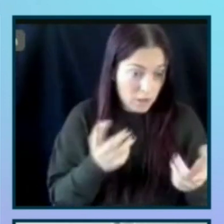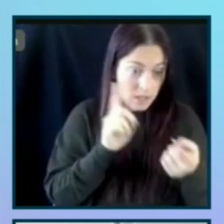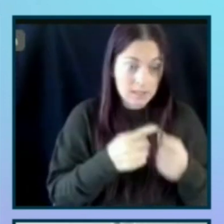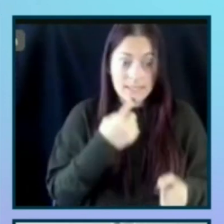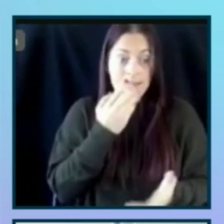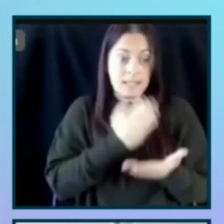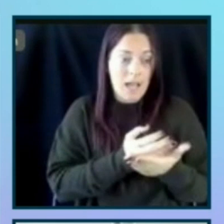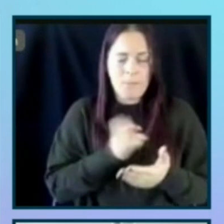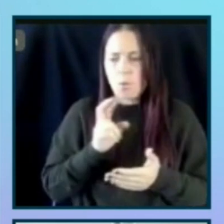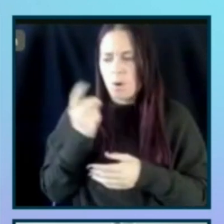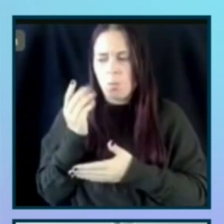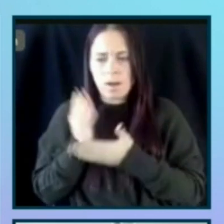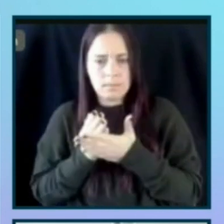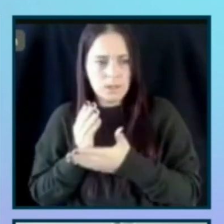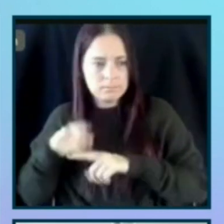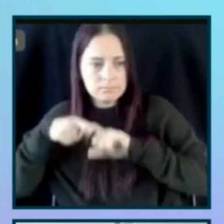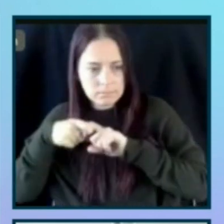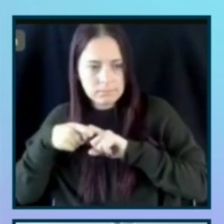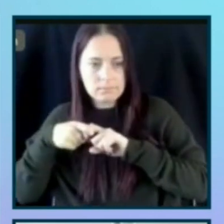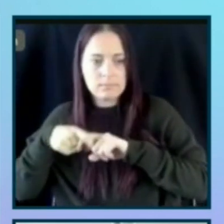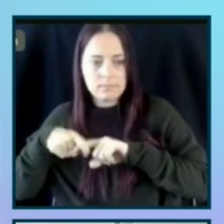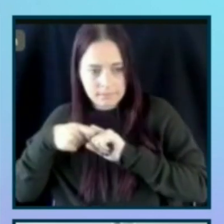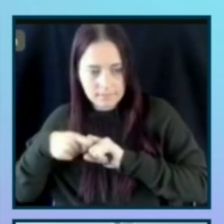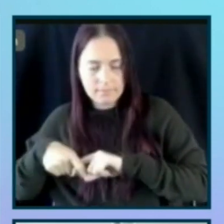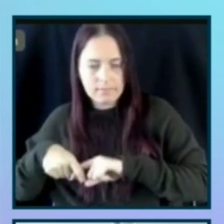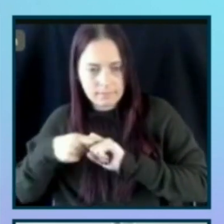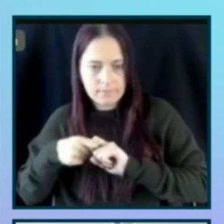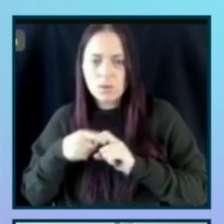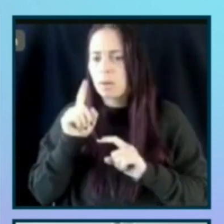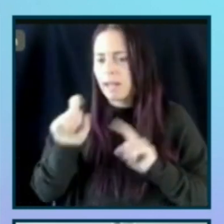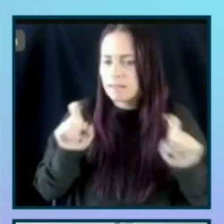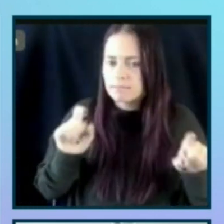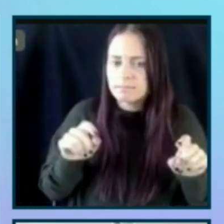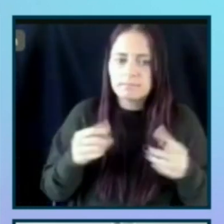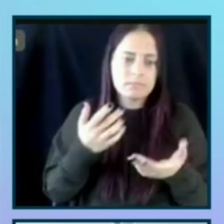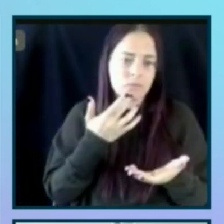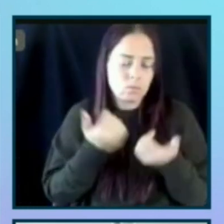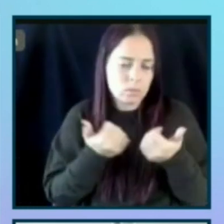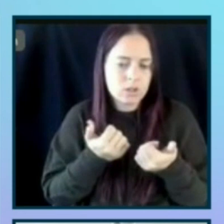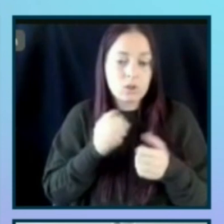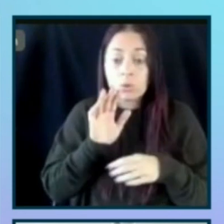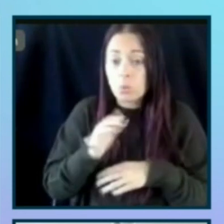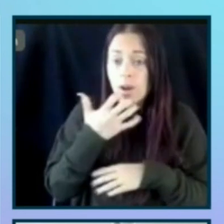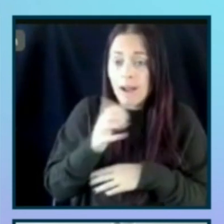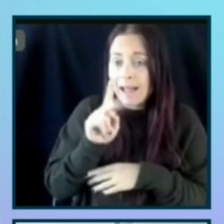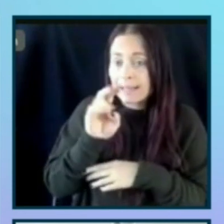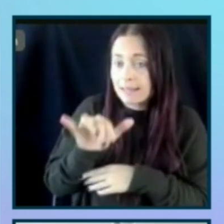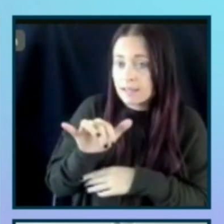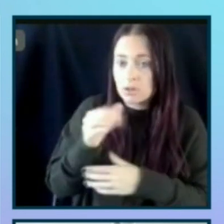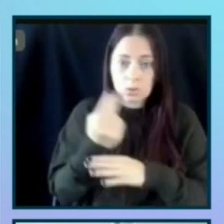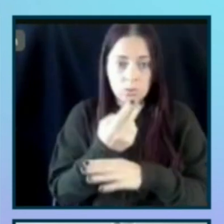at a time and be ready to do either of those settings. And then we can also ask about which hotkeys they use most often and ask